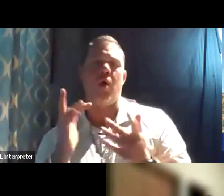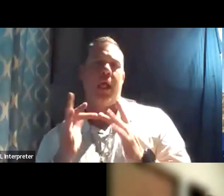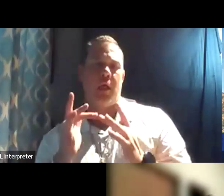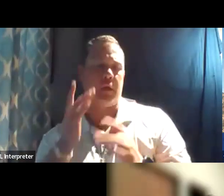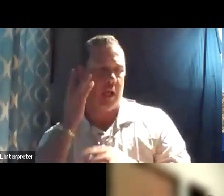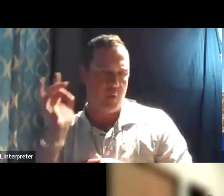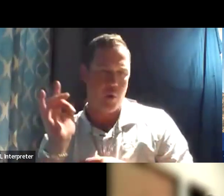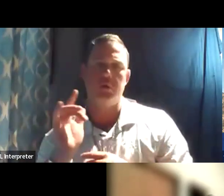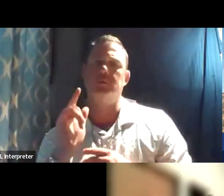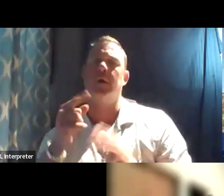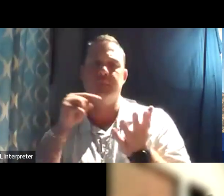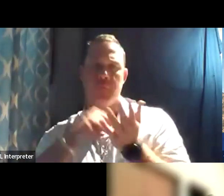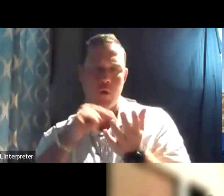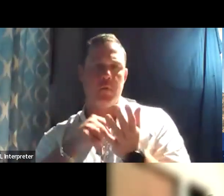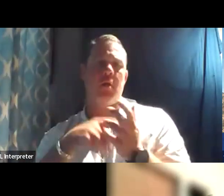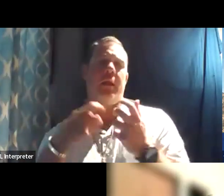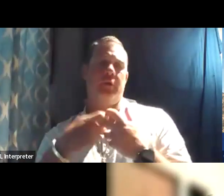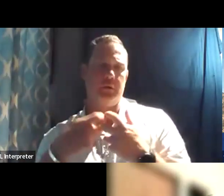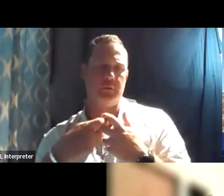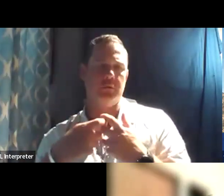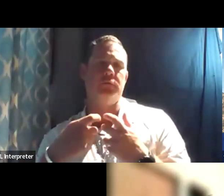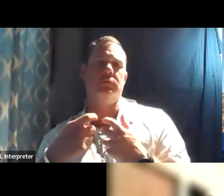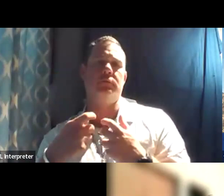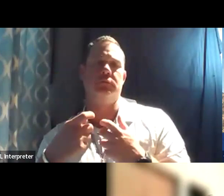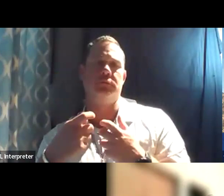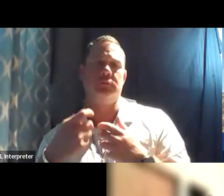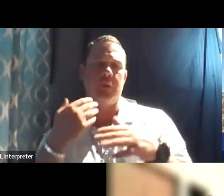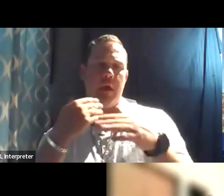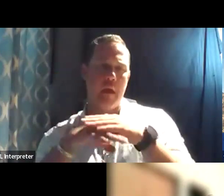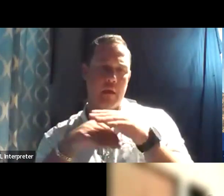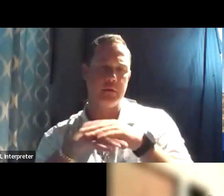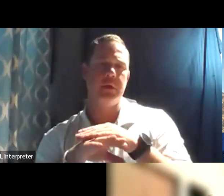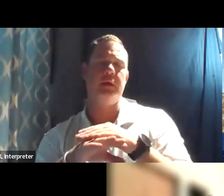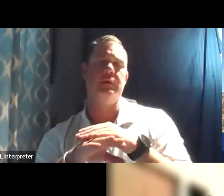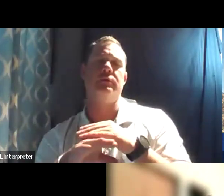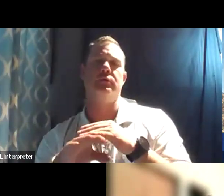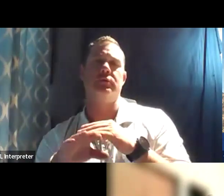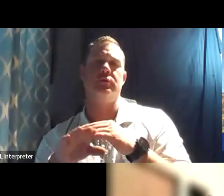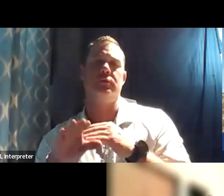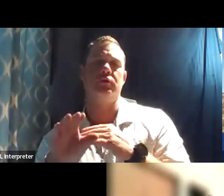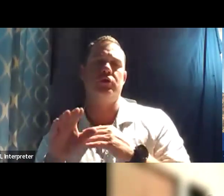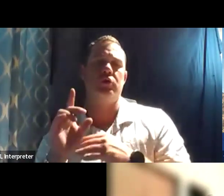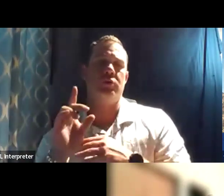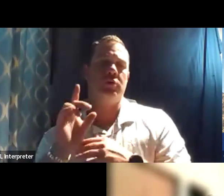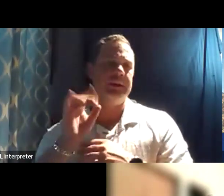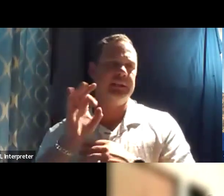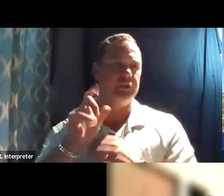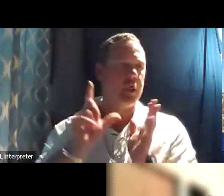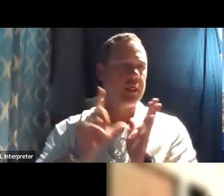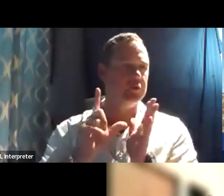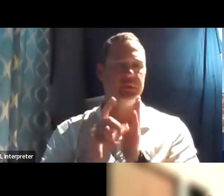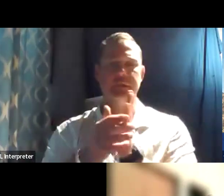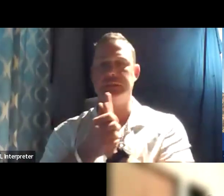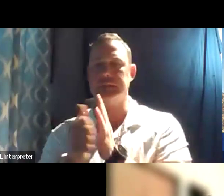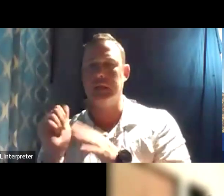access to affordable internet and devices, and that it's access to digital literacy and skills training to